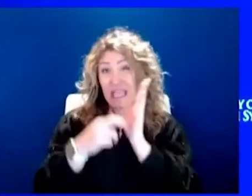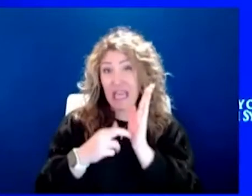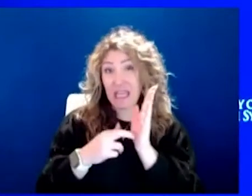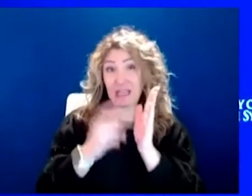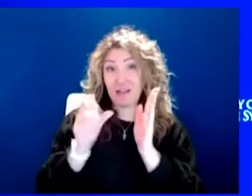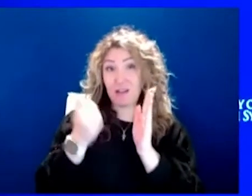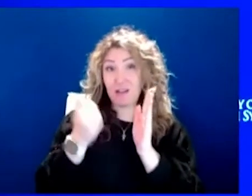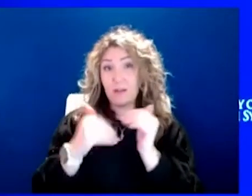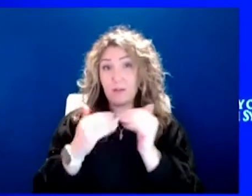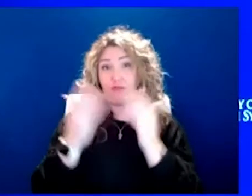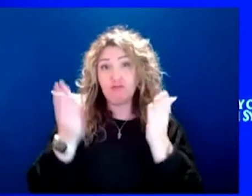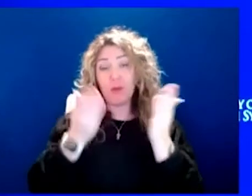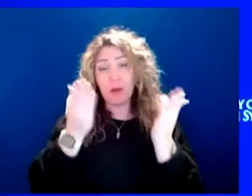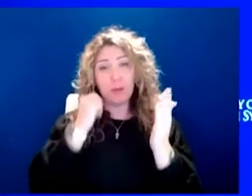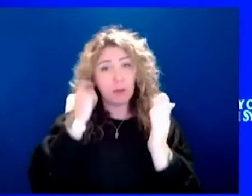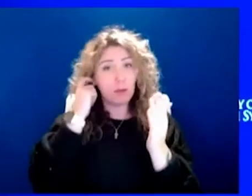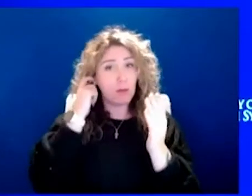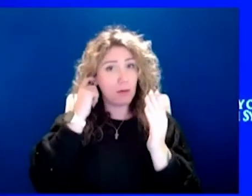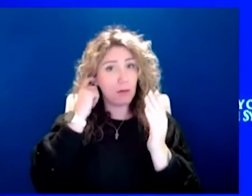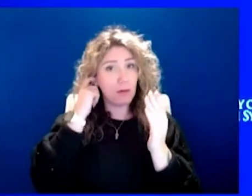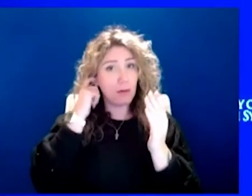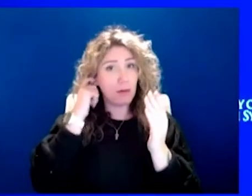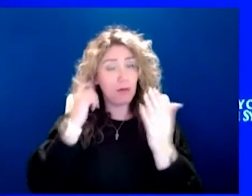still to get that additional dose, even if you've had